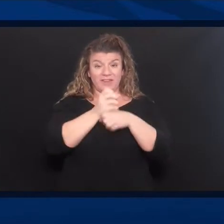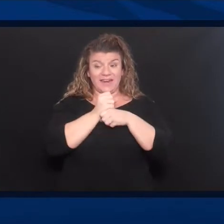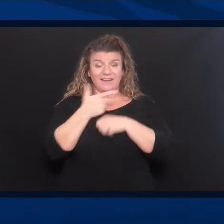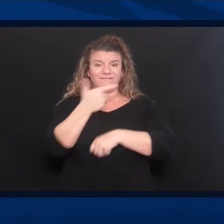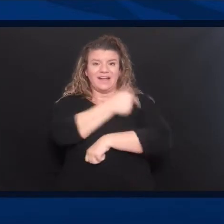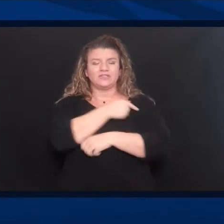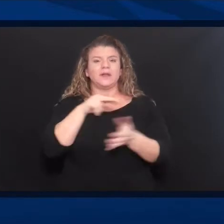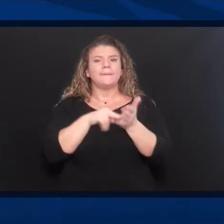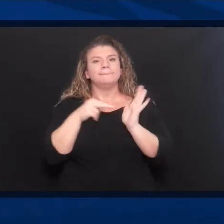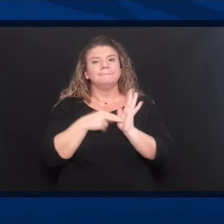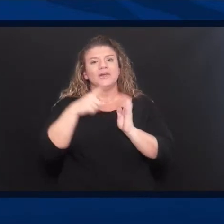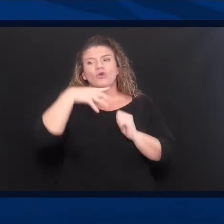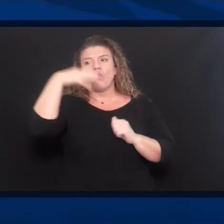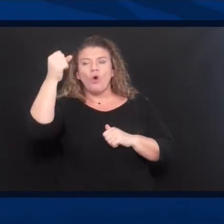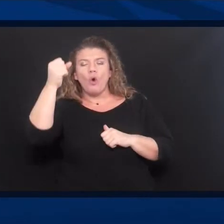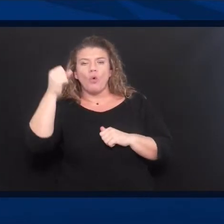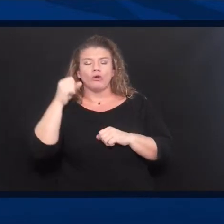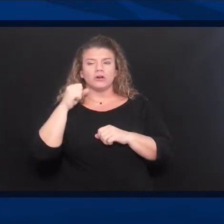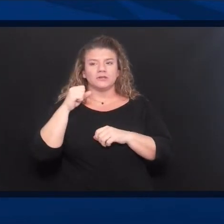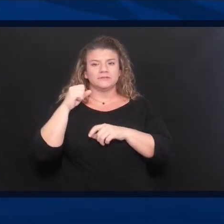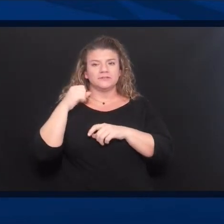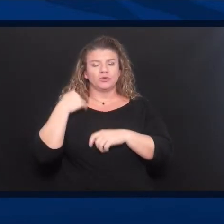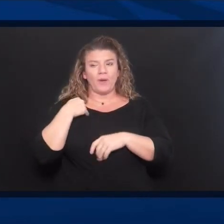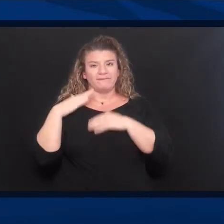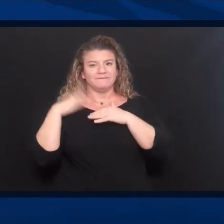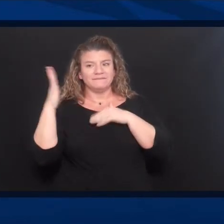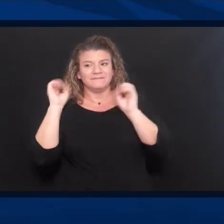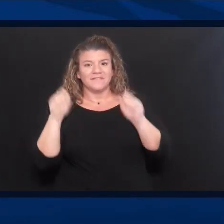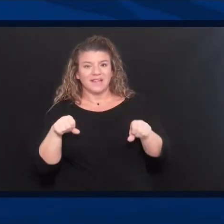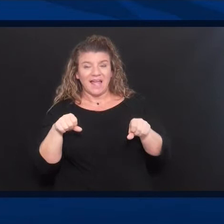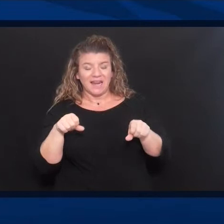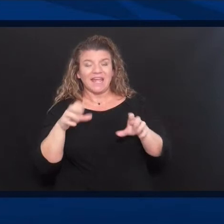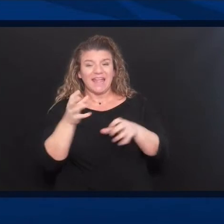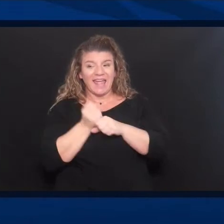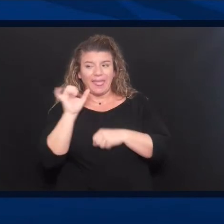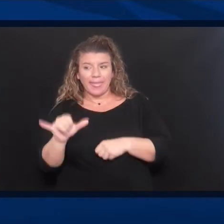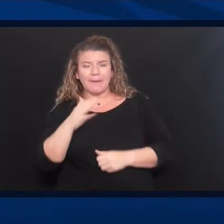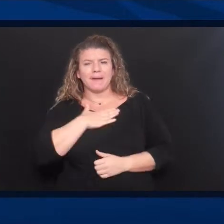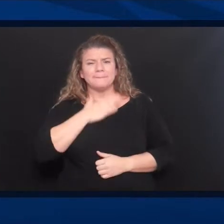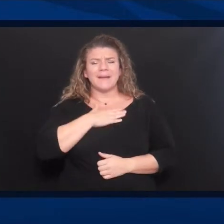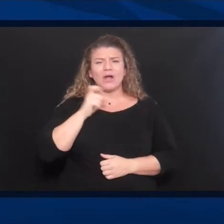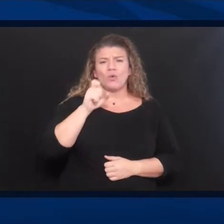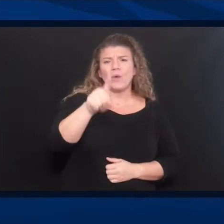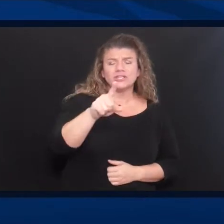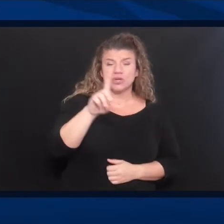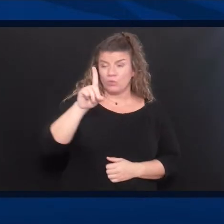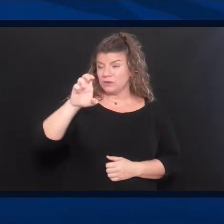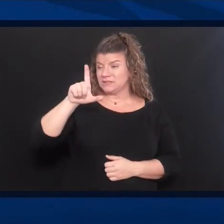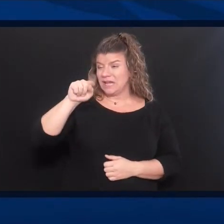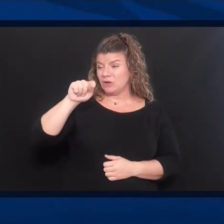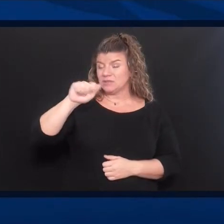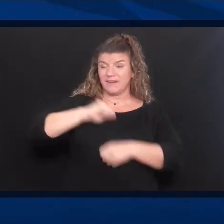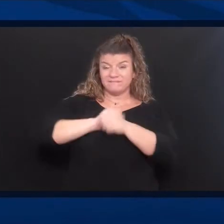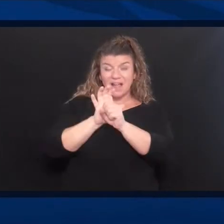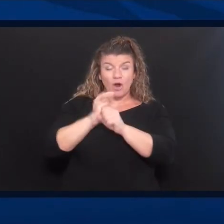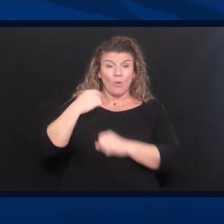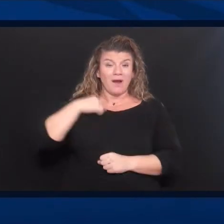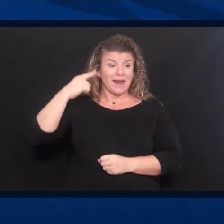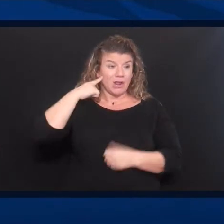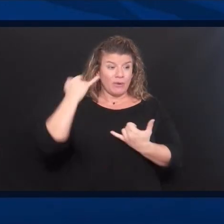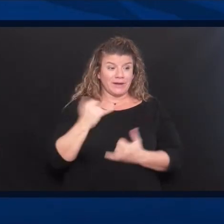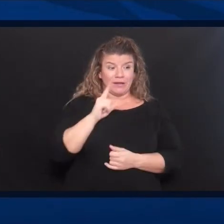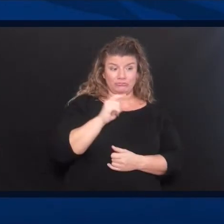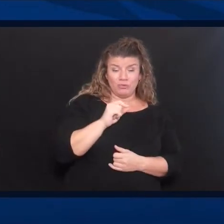other words, if you're old or if you have comorbidities, you should definitely get it. My question is, with this Delta variant, and we're hearing a 20-year-old, a